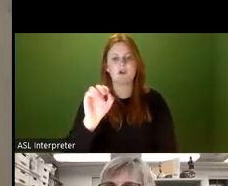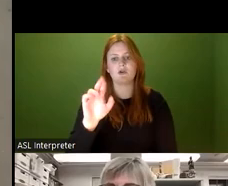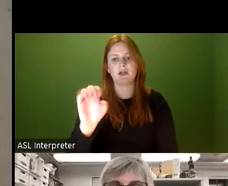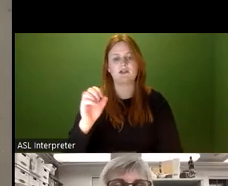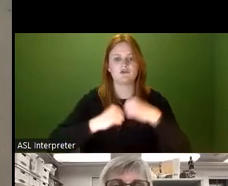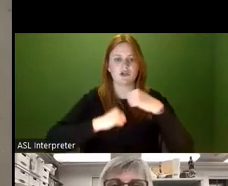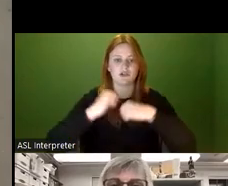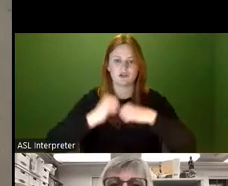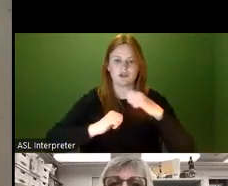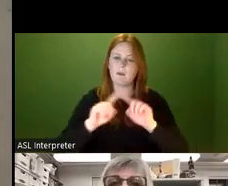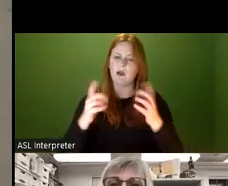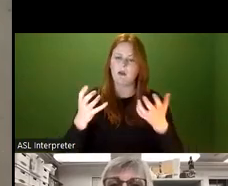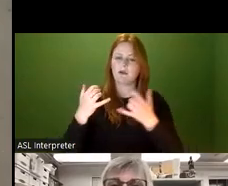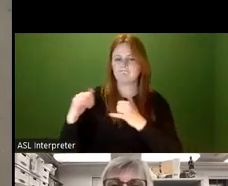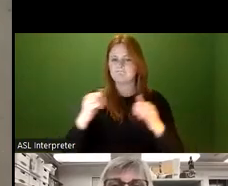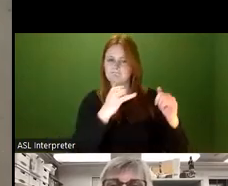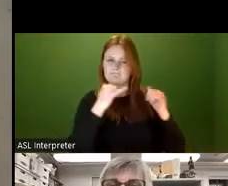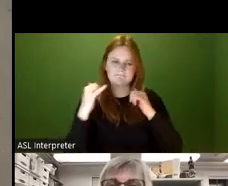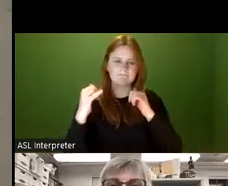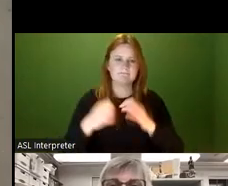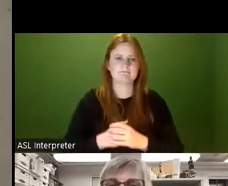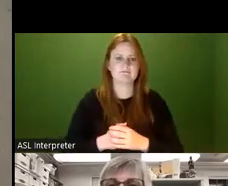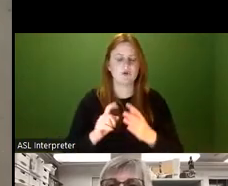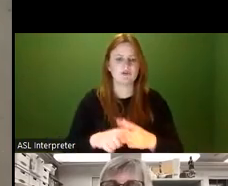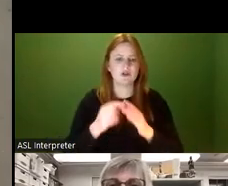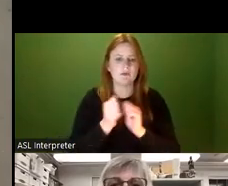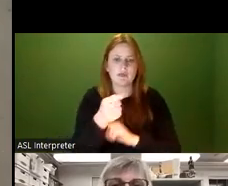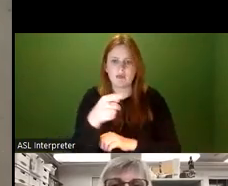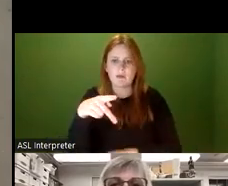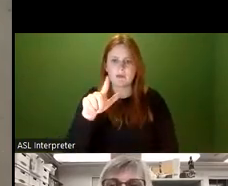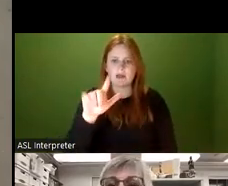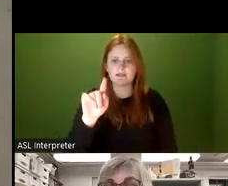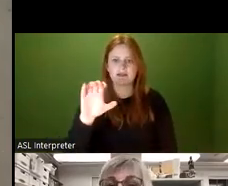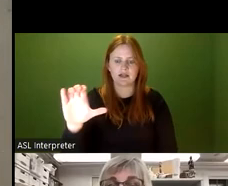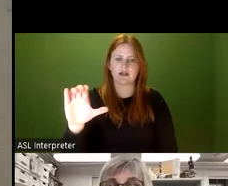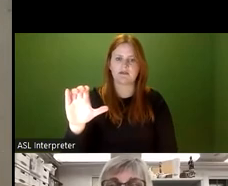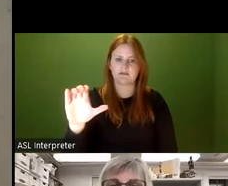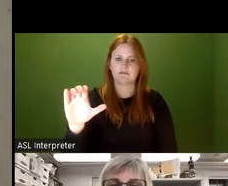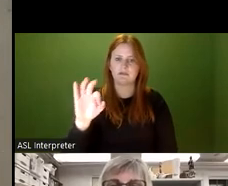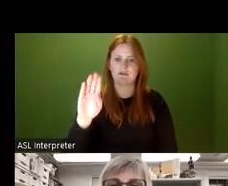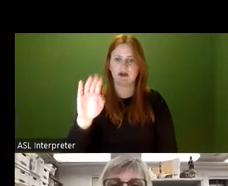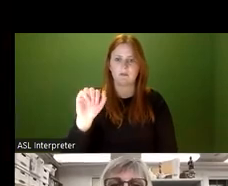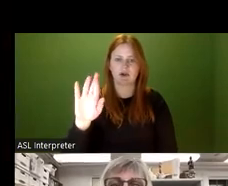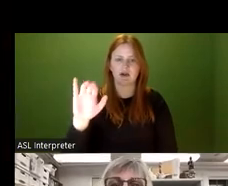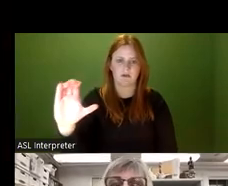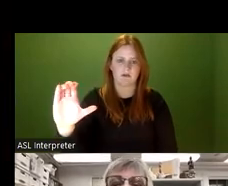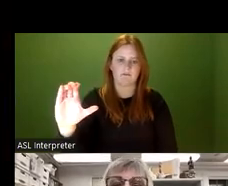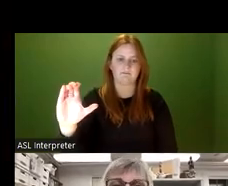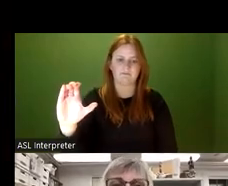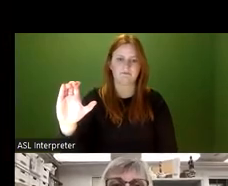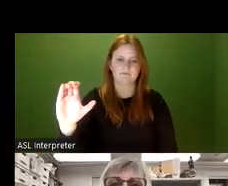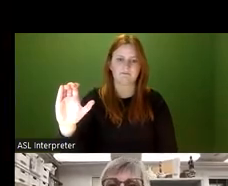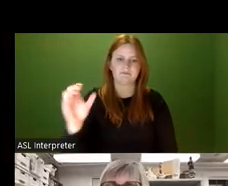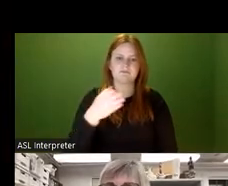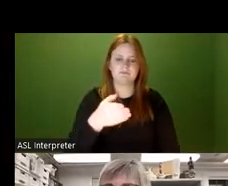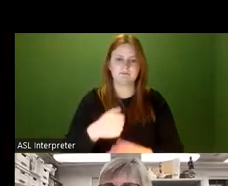for clay. And I started with just this plastic, piece of plastic fabric is what it is, and